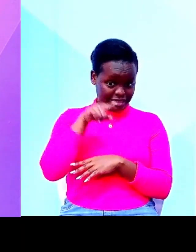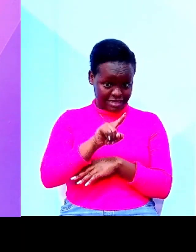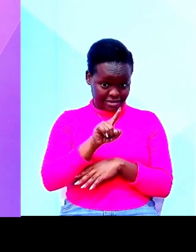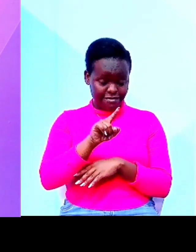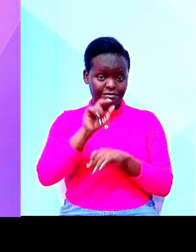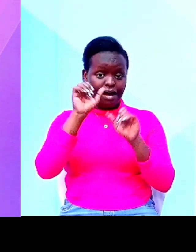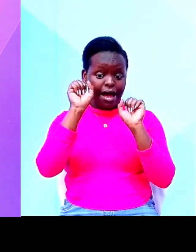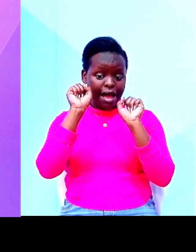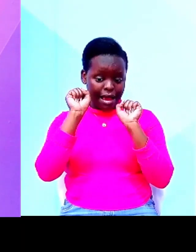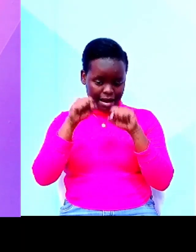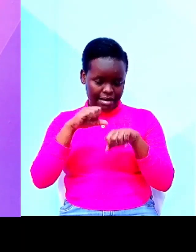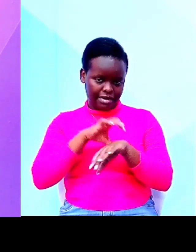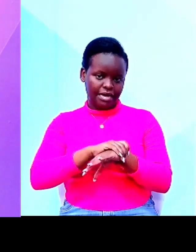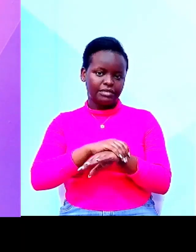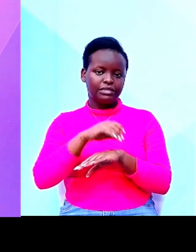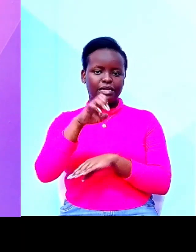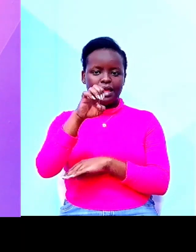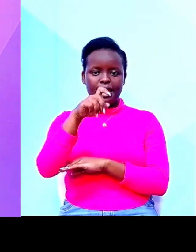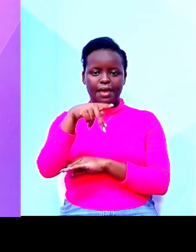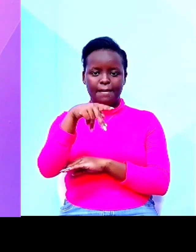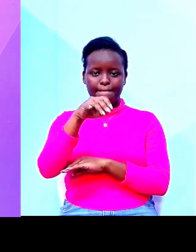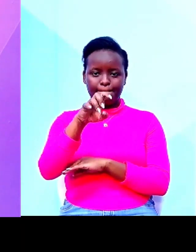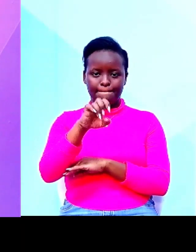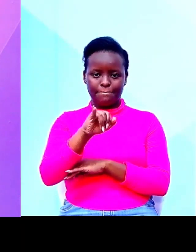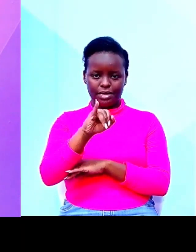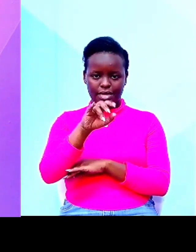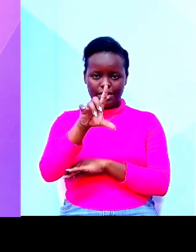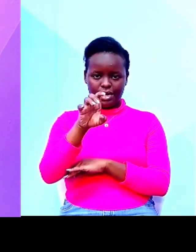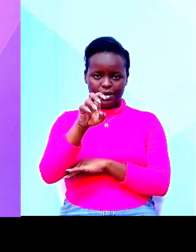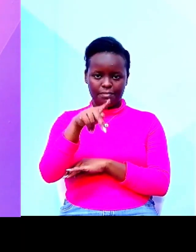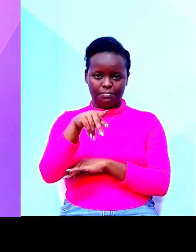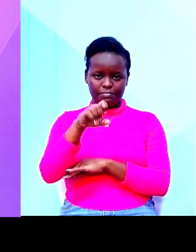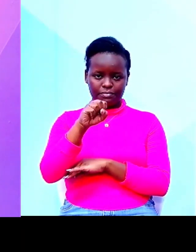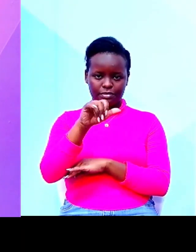you can get epilepsy. Yeah.